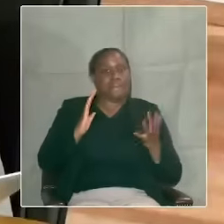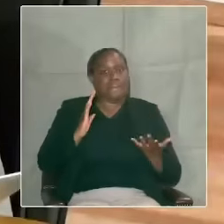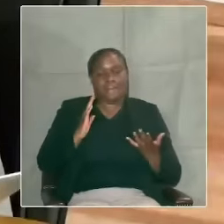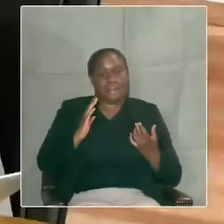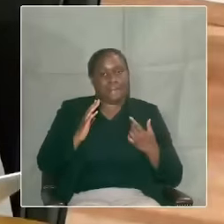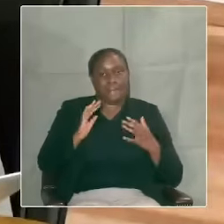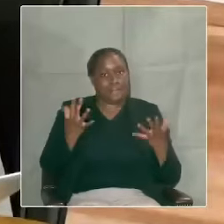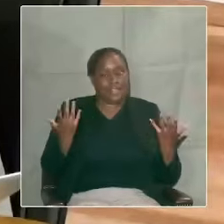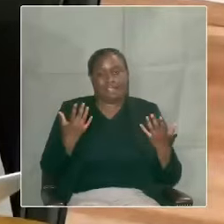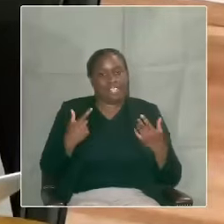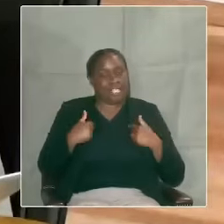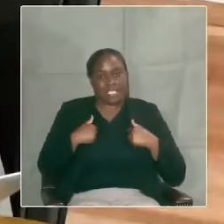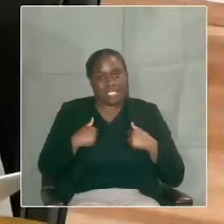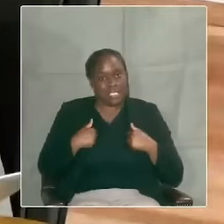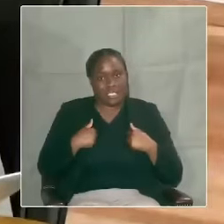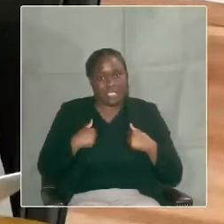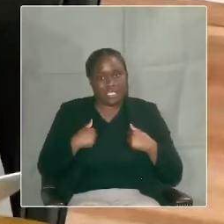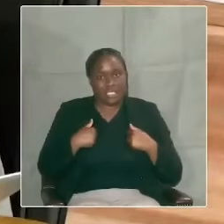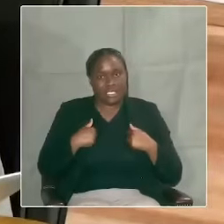action.